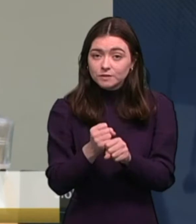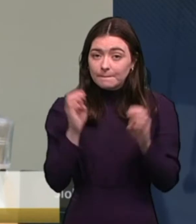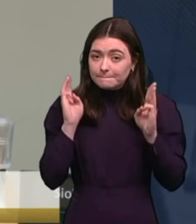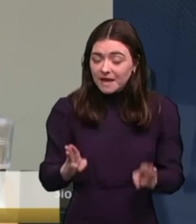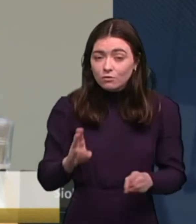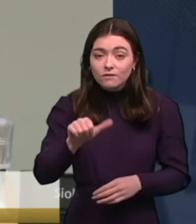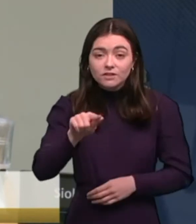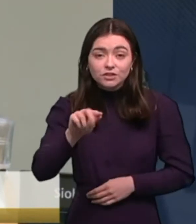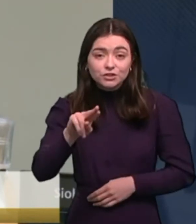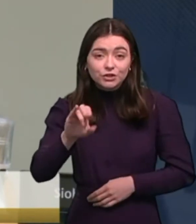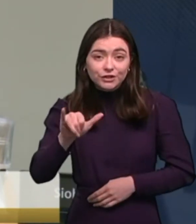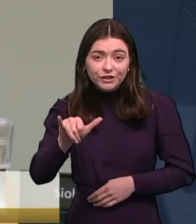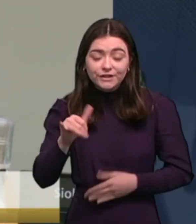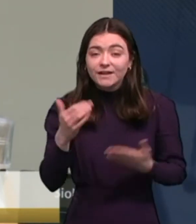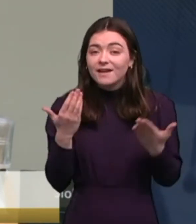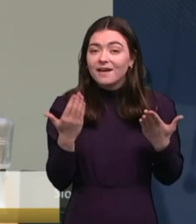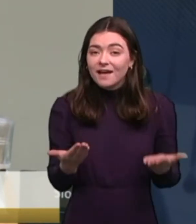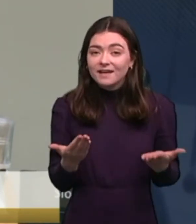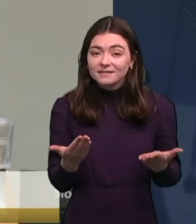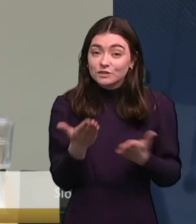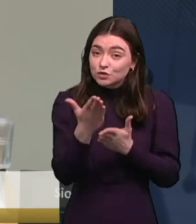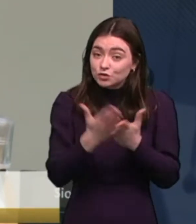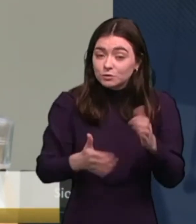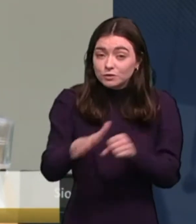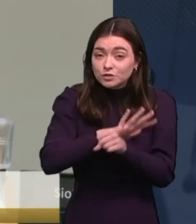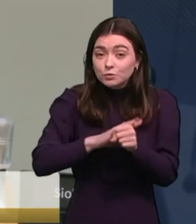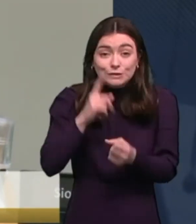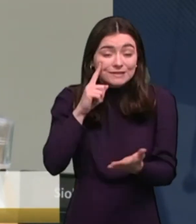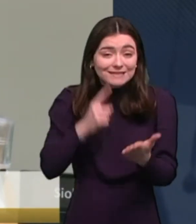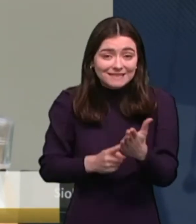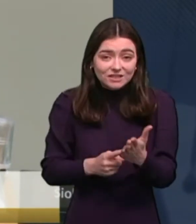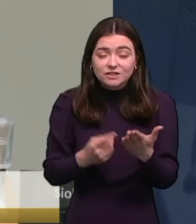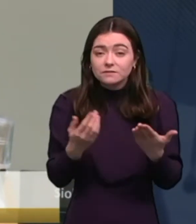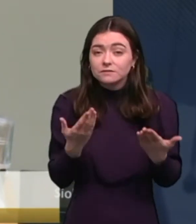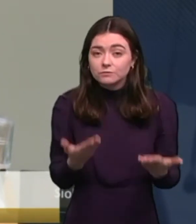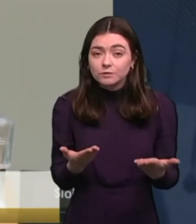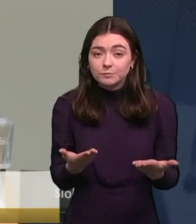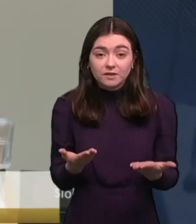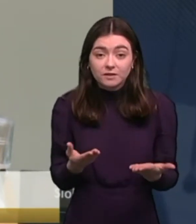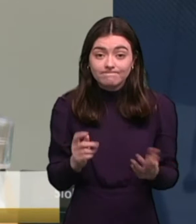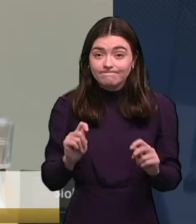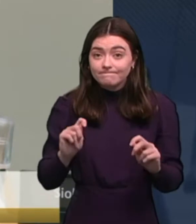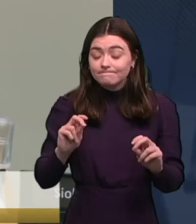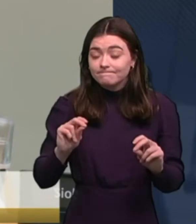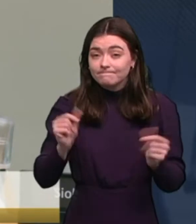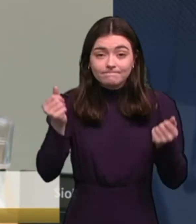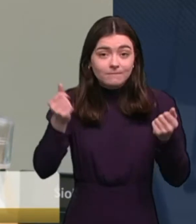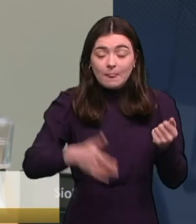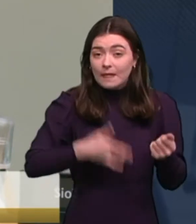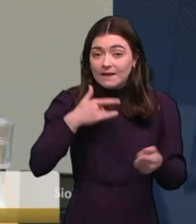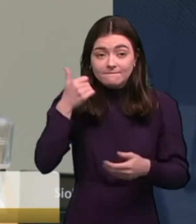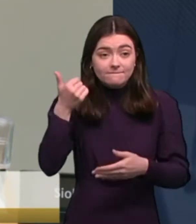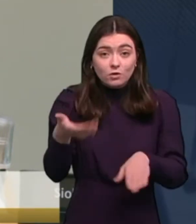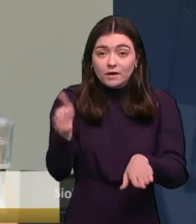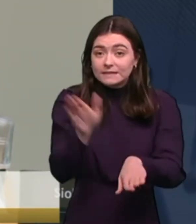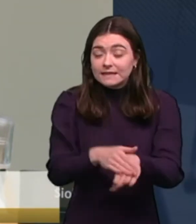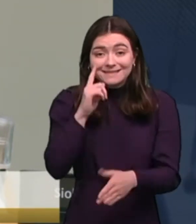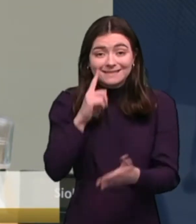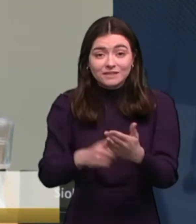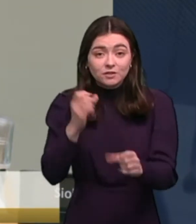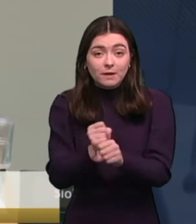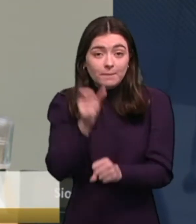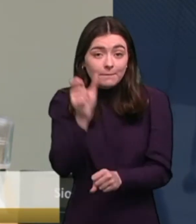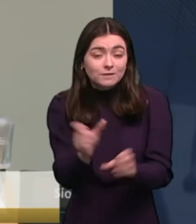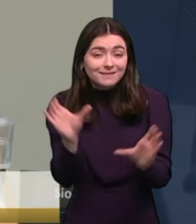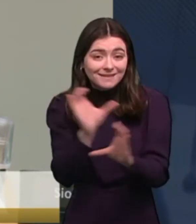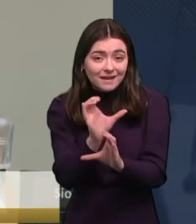attorney. And in some instances, some of those decisions will quite literally be on-the-spot life or death decisions around a person's care. The